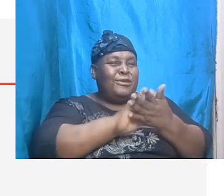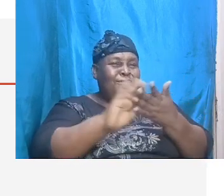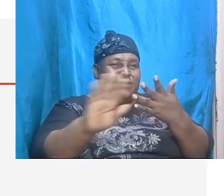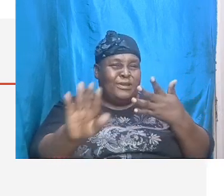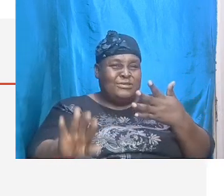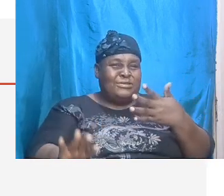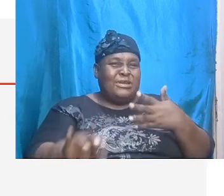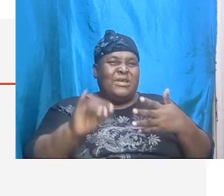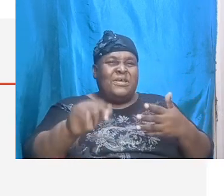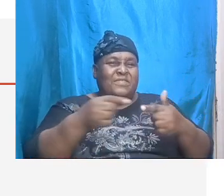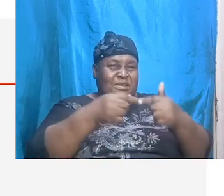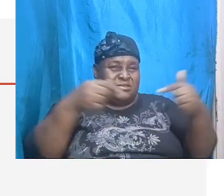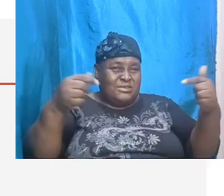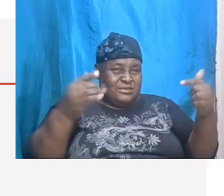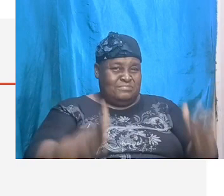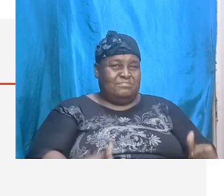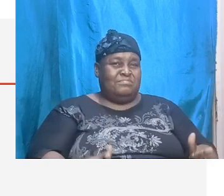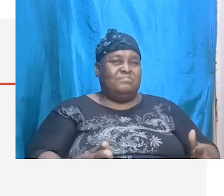That's an enemy, brethren.